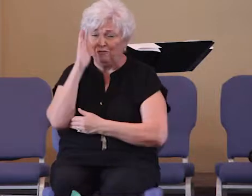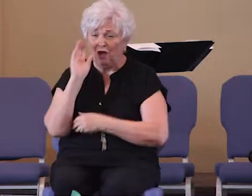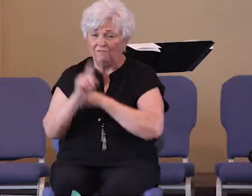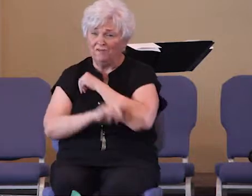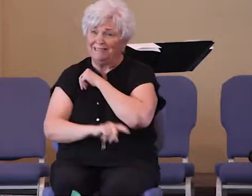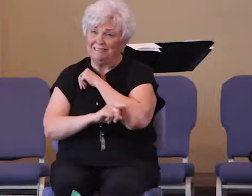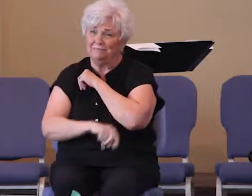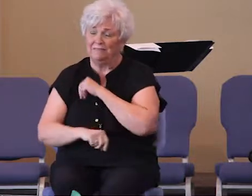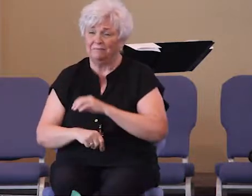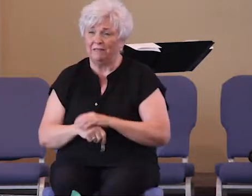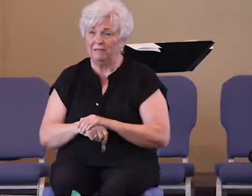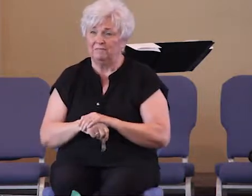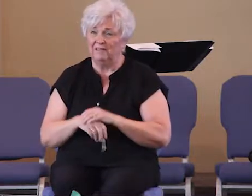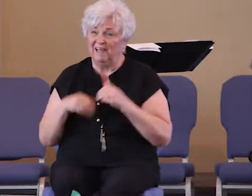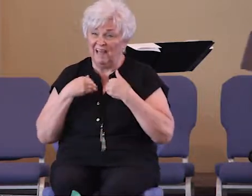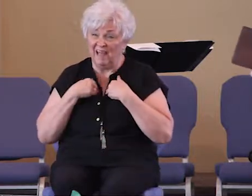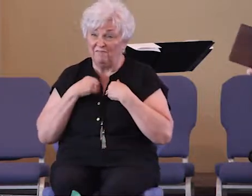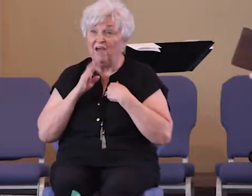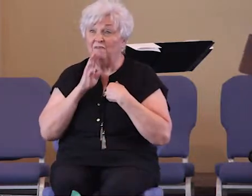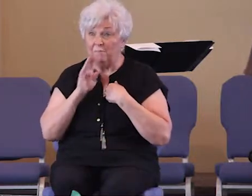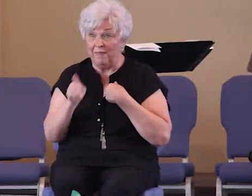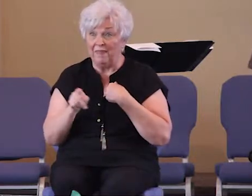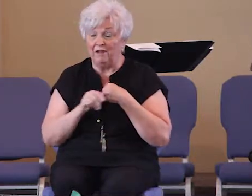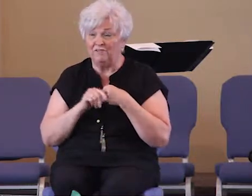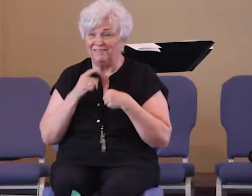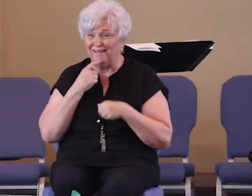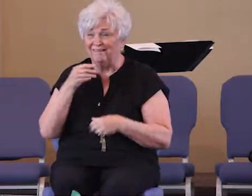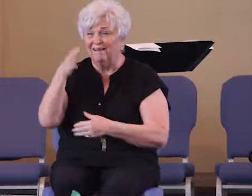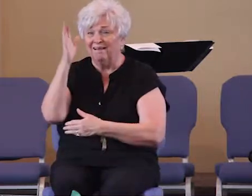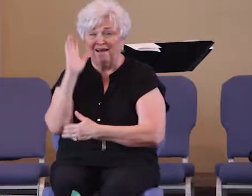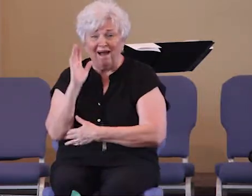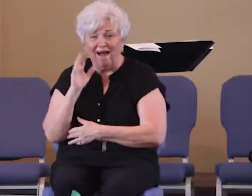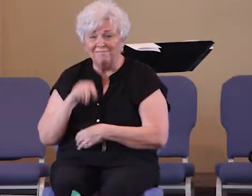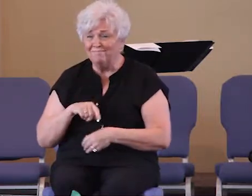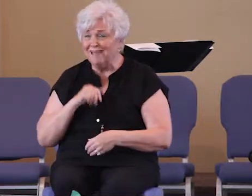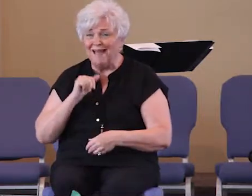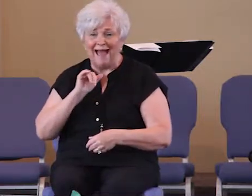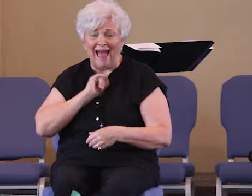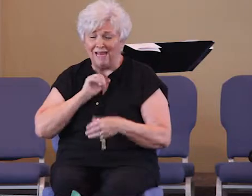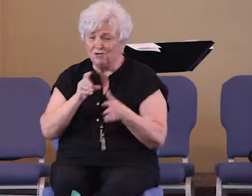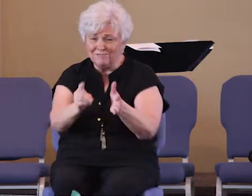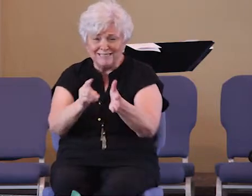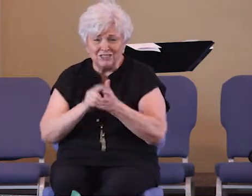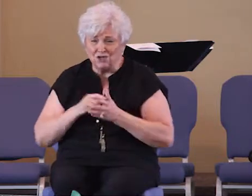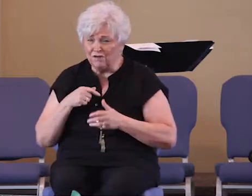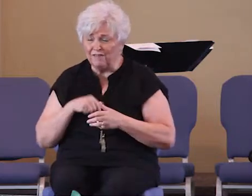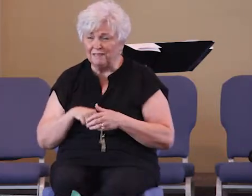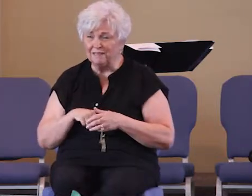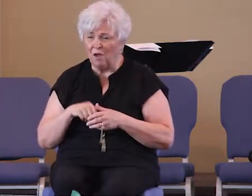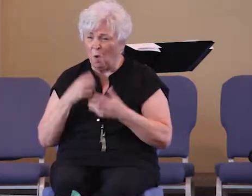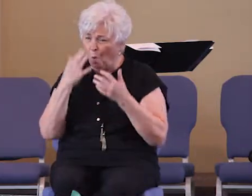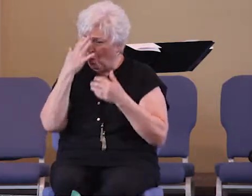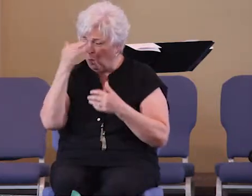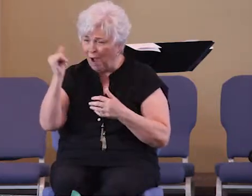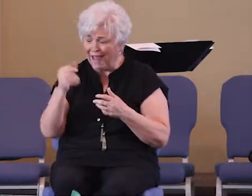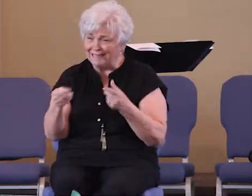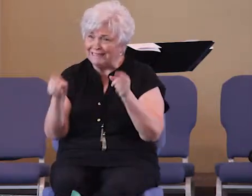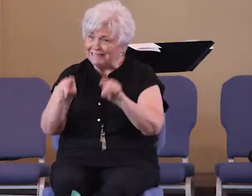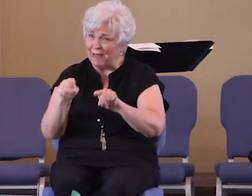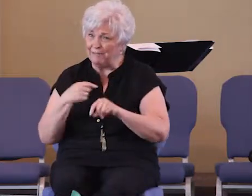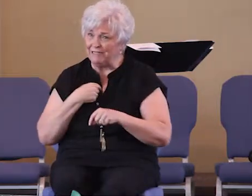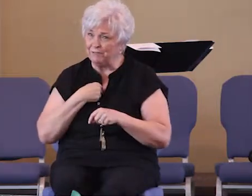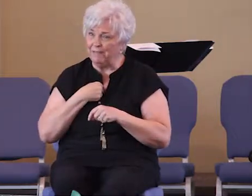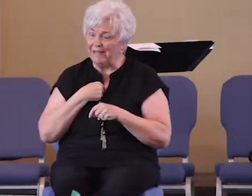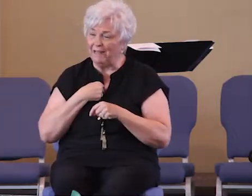Have you ever been there? You know, God, I don't think I deserve this. Or God, why is this happening to me? And it's like, well, it's happening because